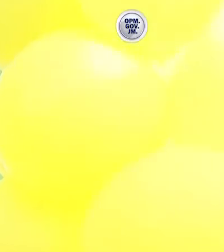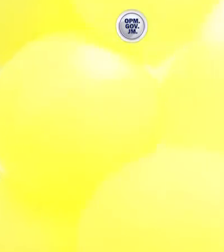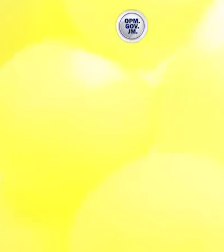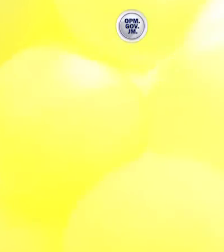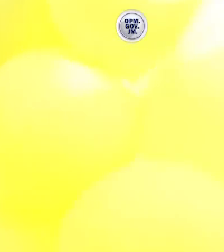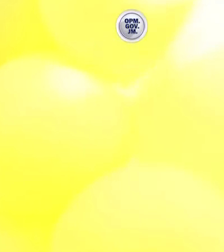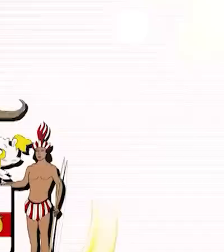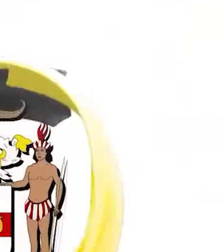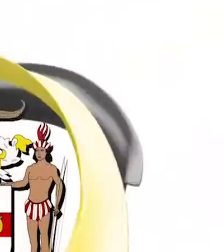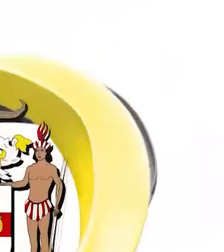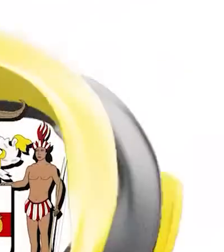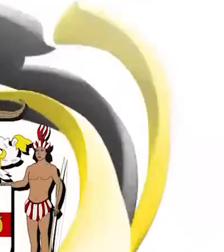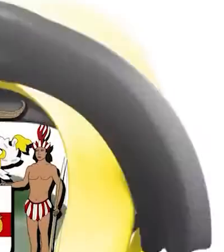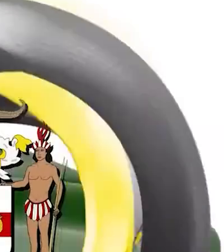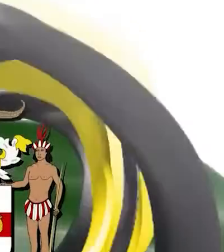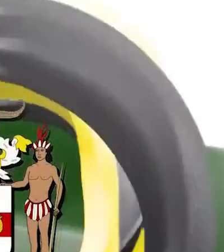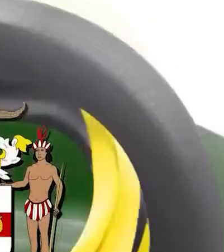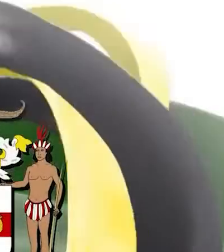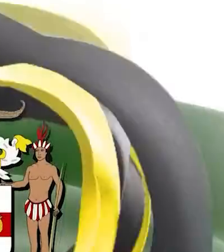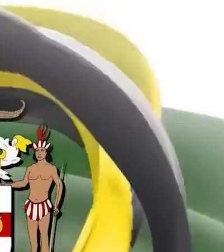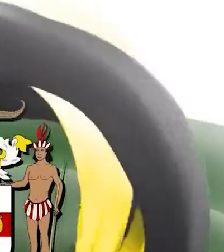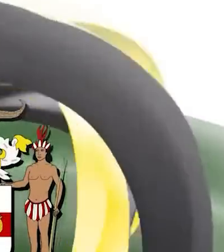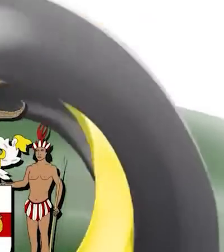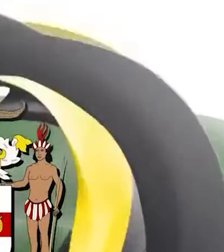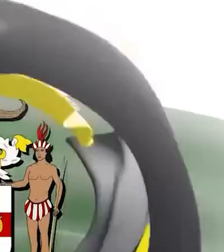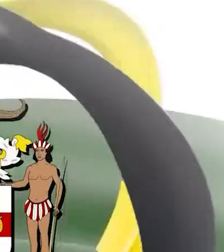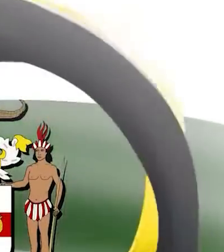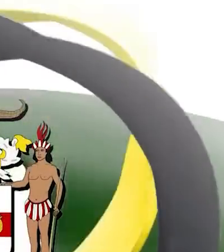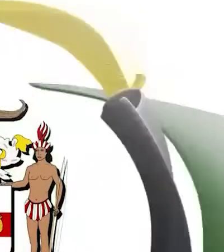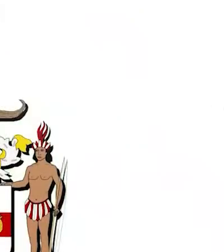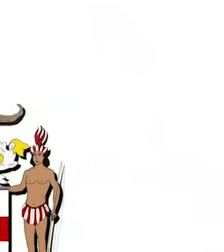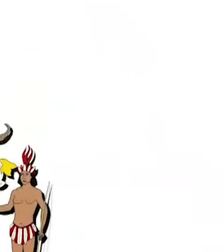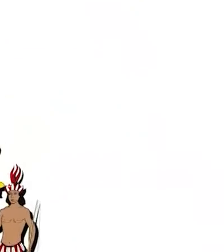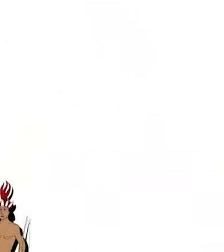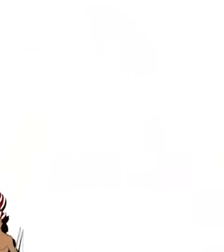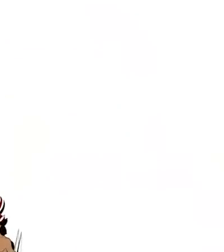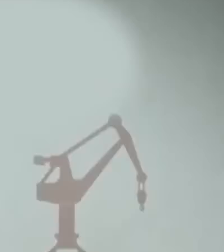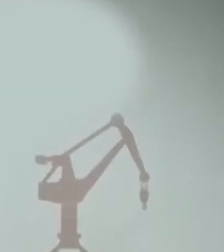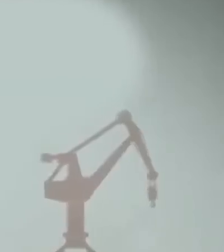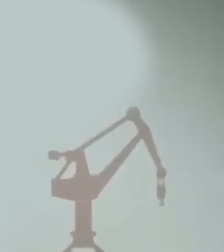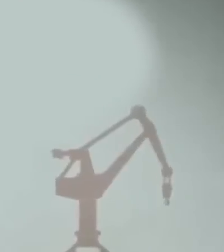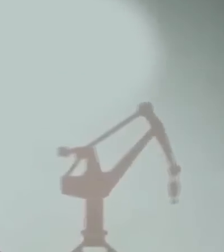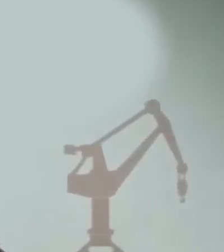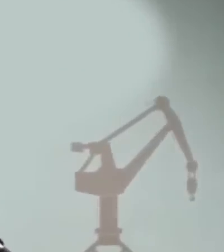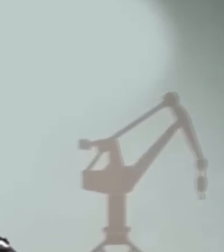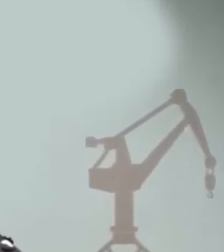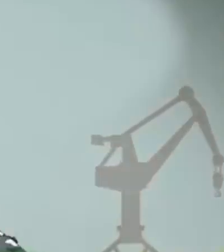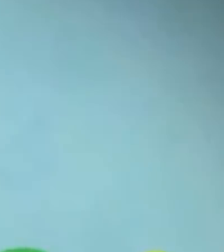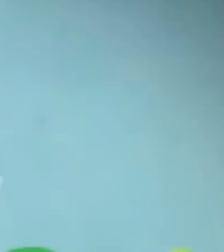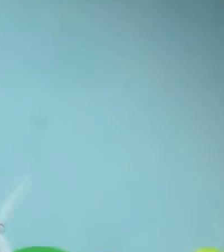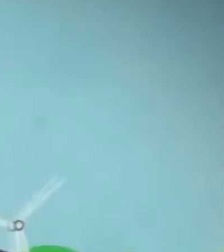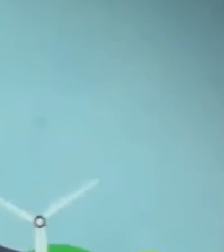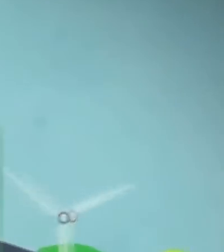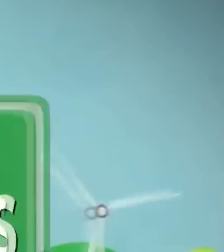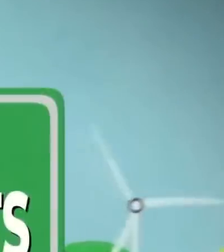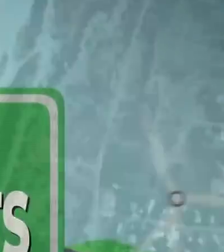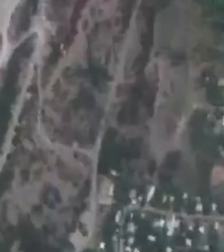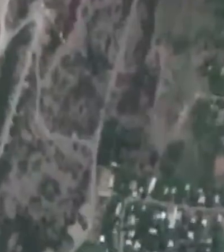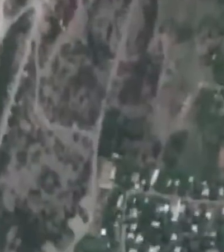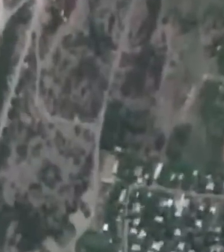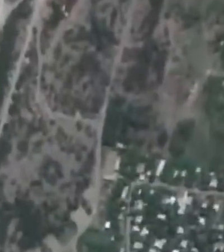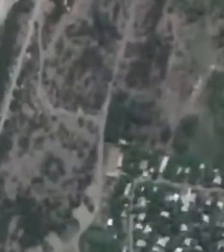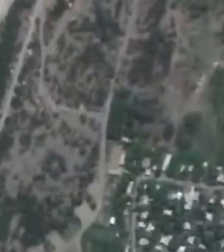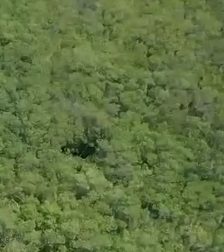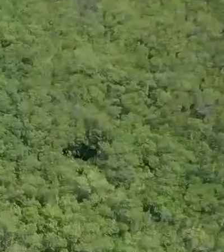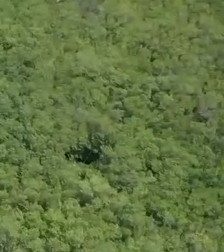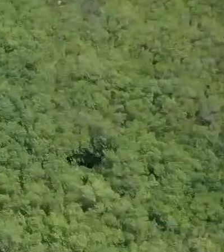cares. The proceeding was brought to you by the Office of the Prime Minister. Your government is working for you. On